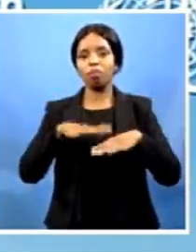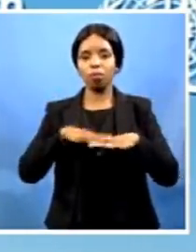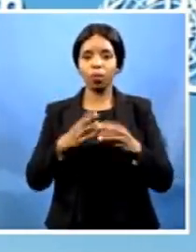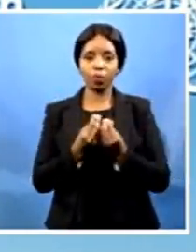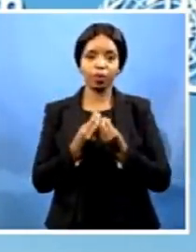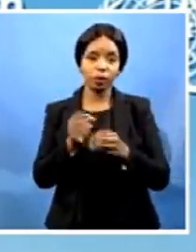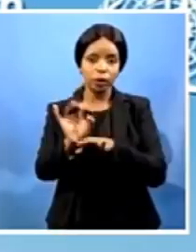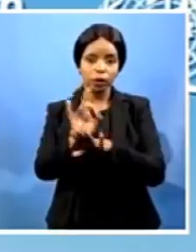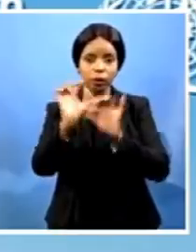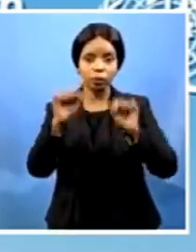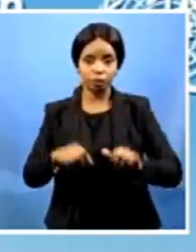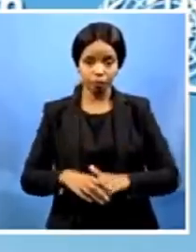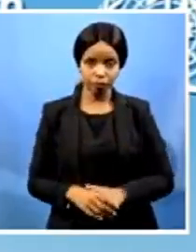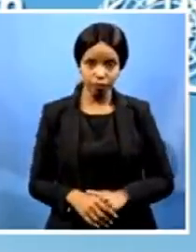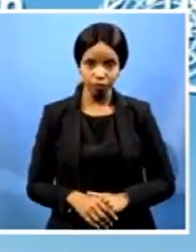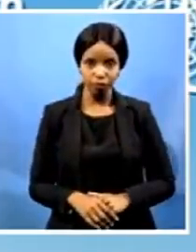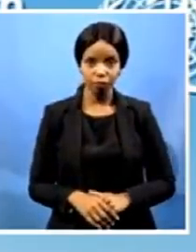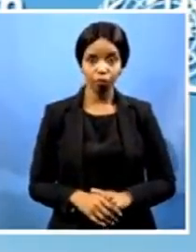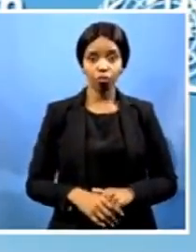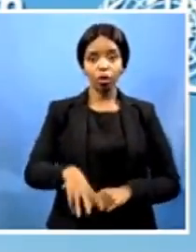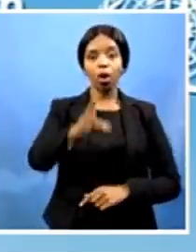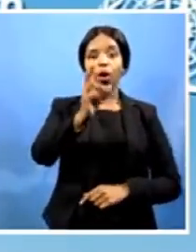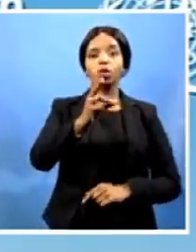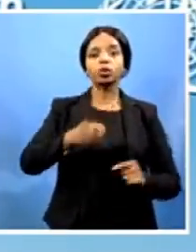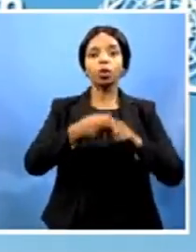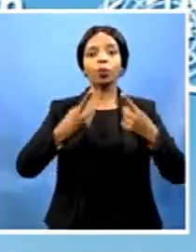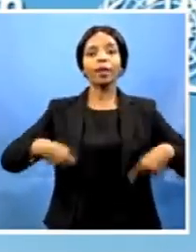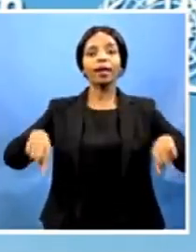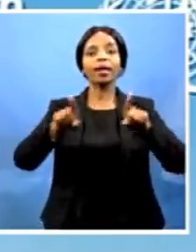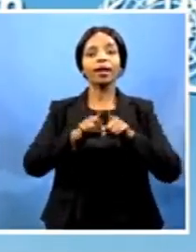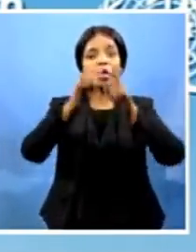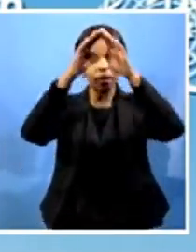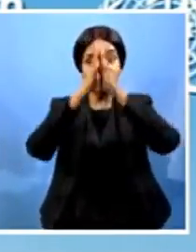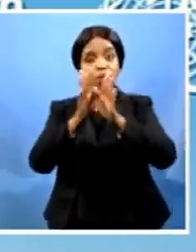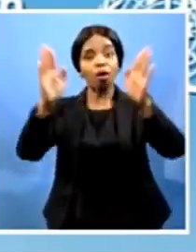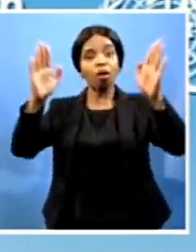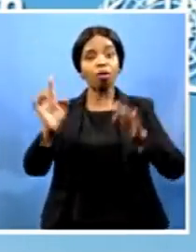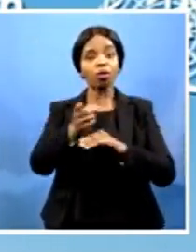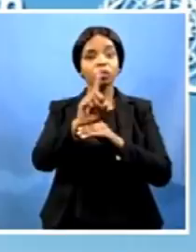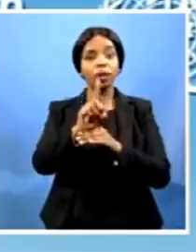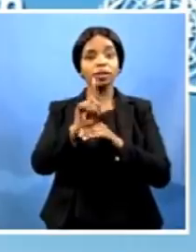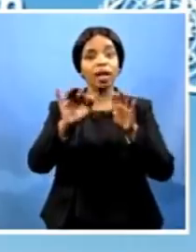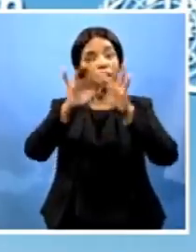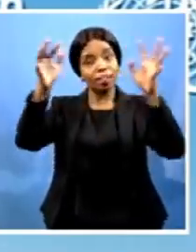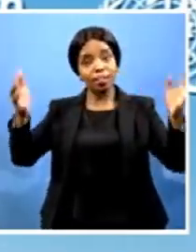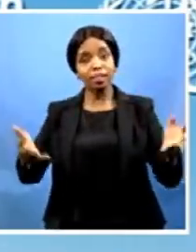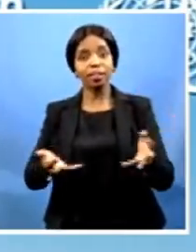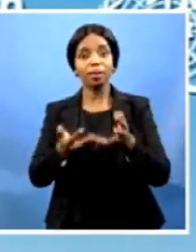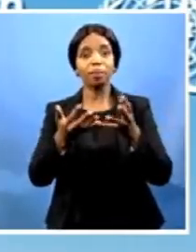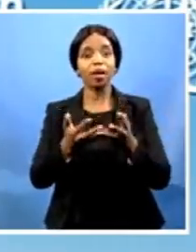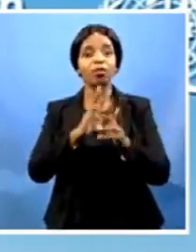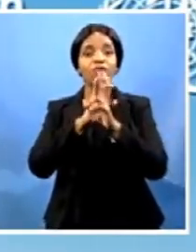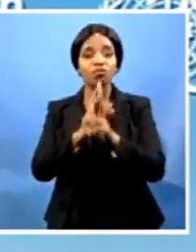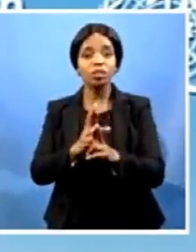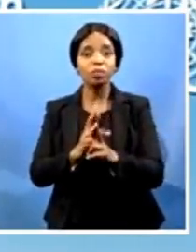in external support through our global outbreak alert and response network and specialist emergency medical teams,